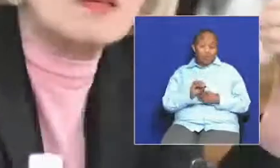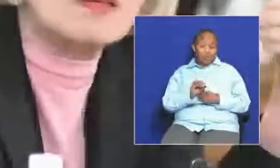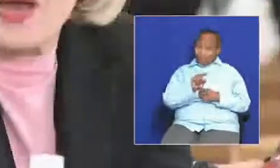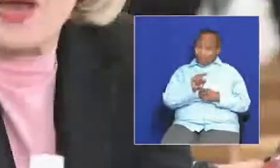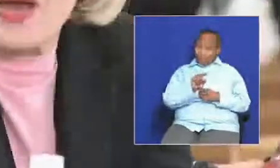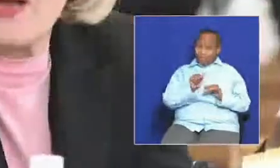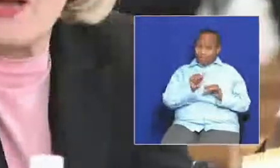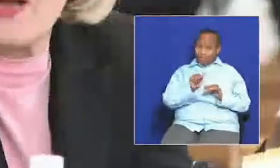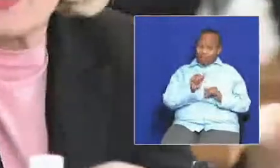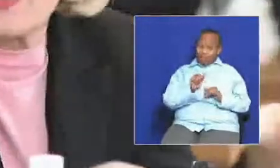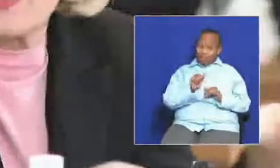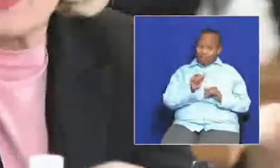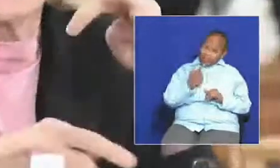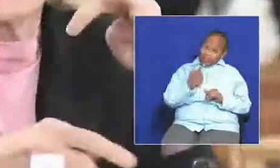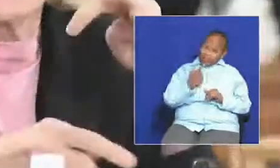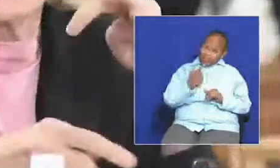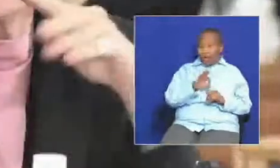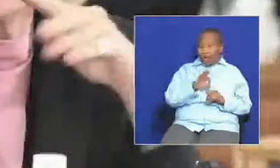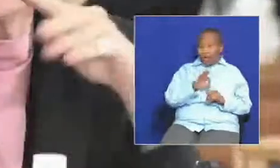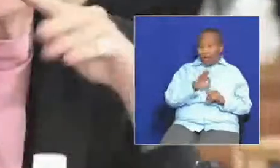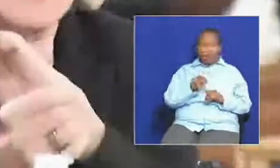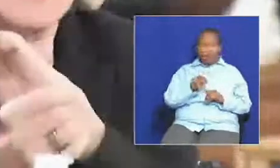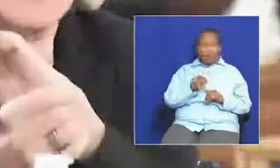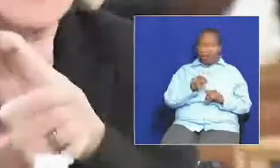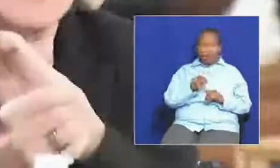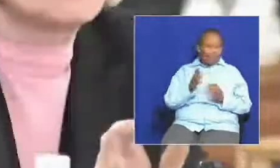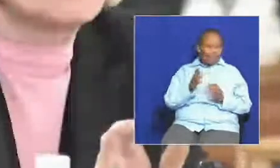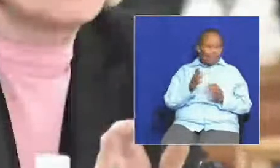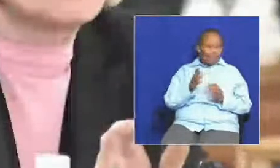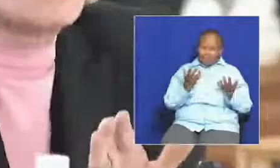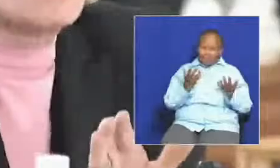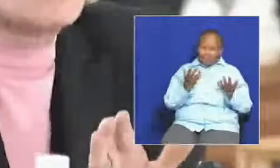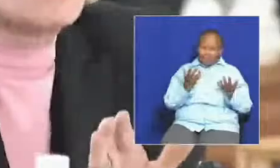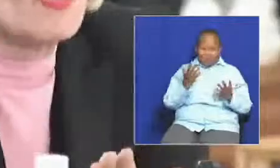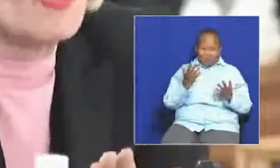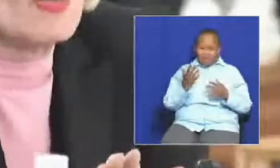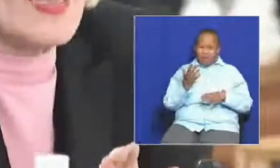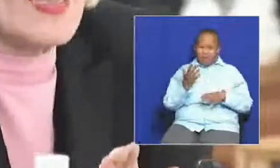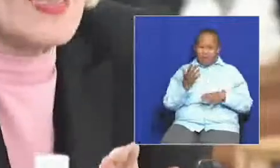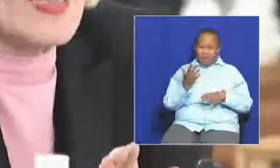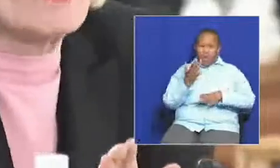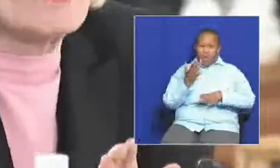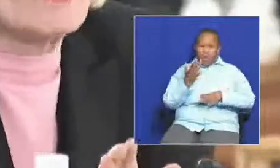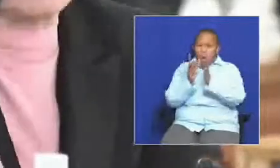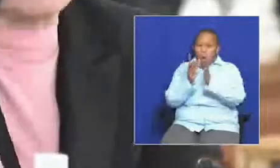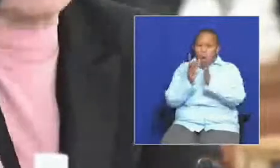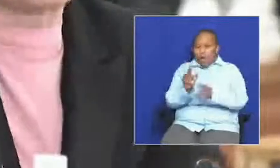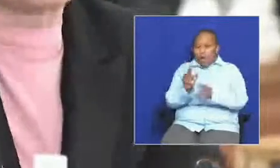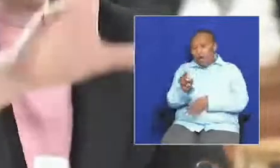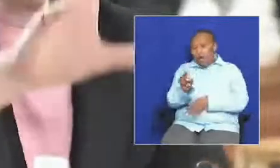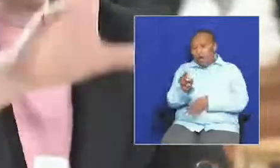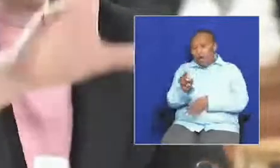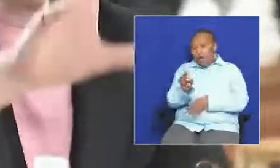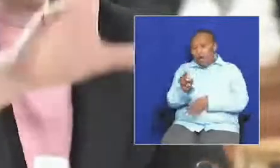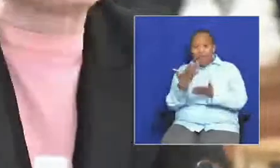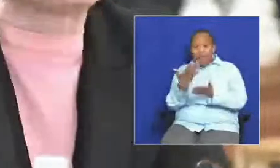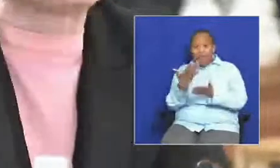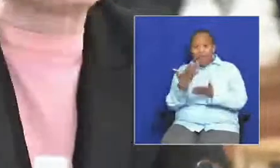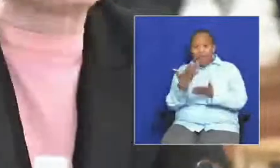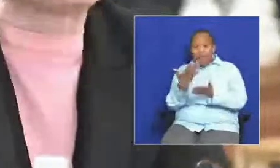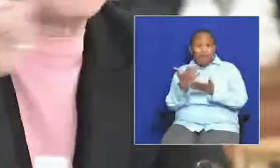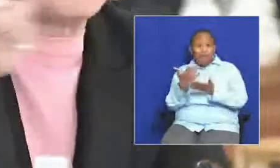It doesn't, maybe my little friend can just assist me, because I understand, I tried to look now at the electronic